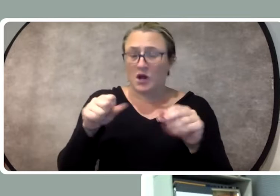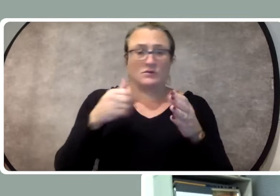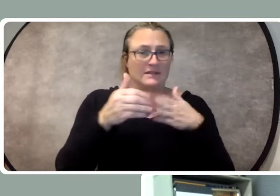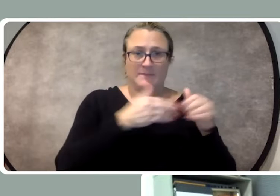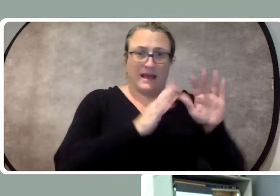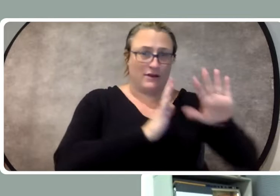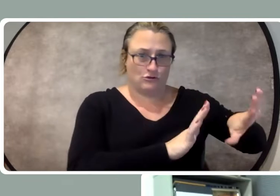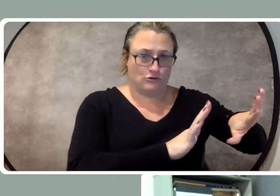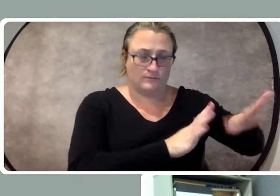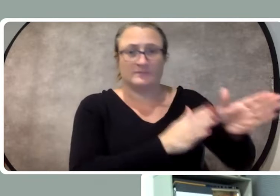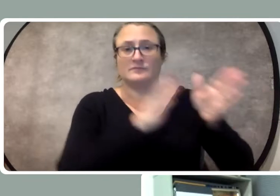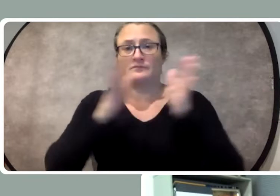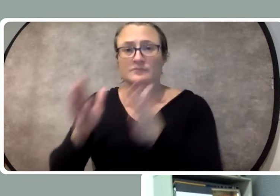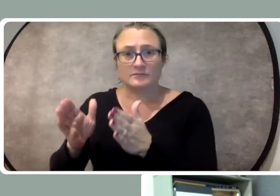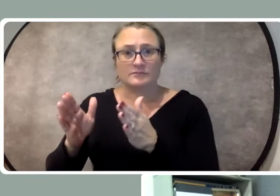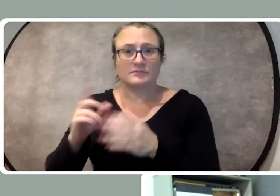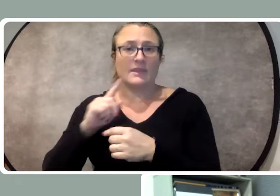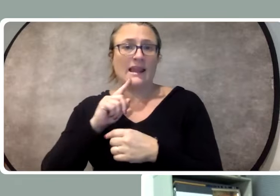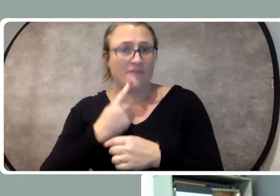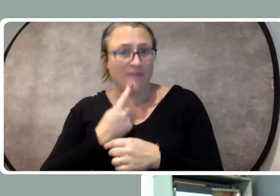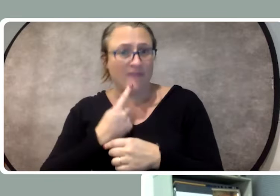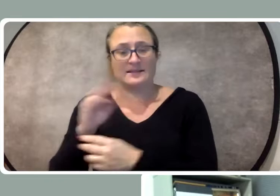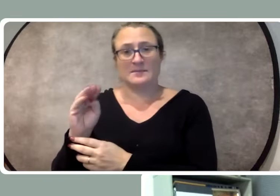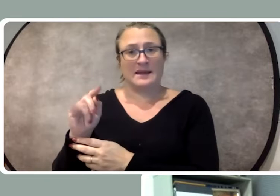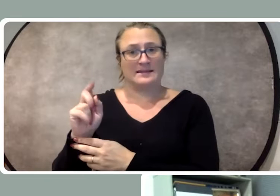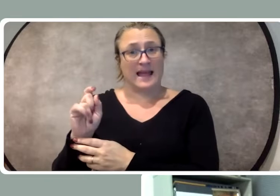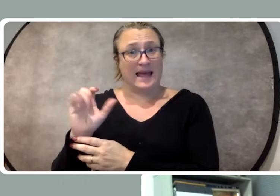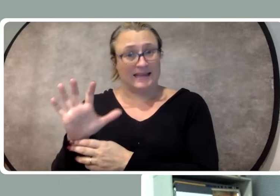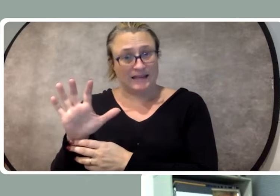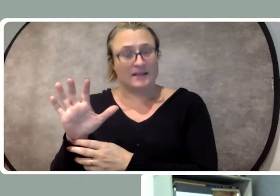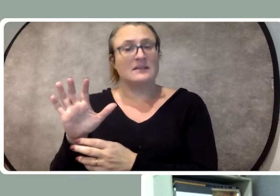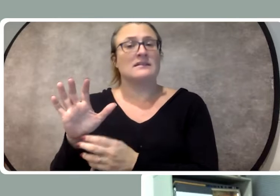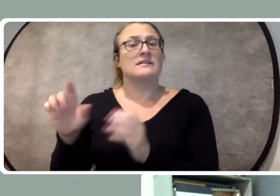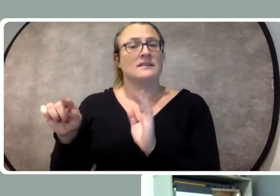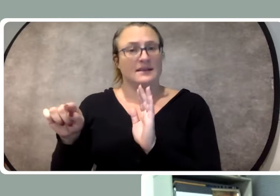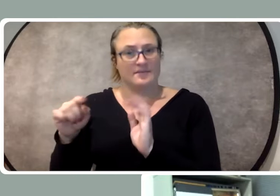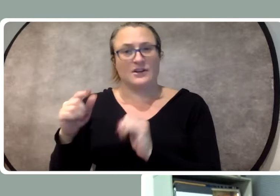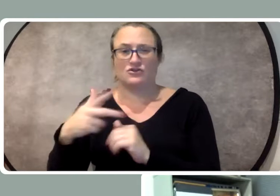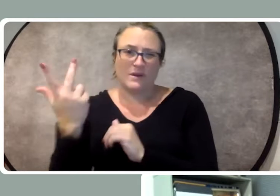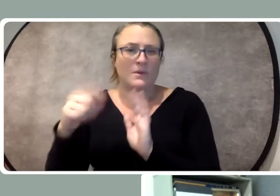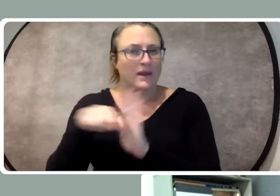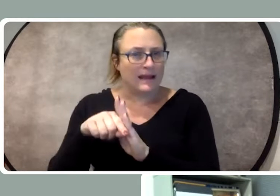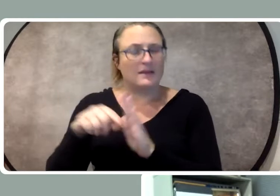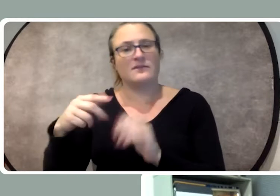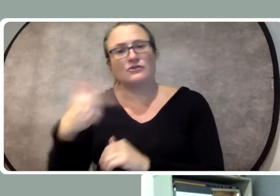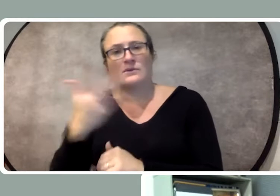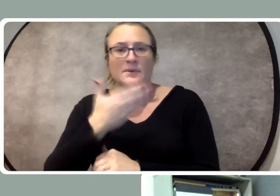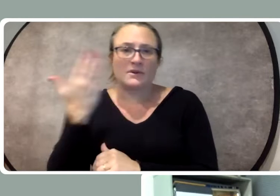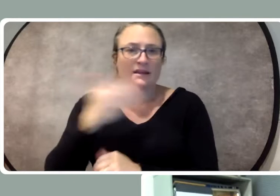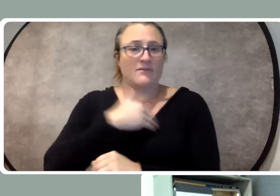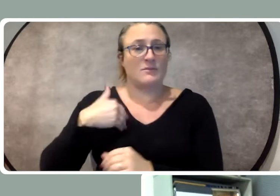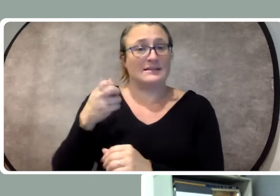for patients who have advanced or metastatic triple negative breast cancer, those that have PD-L1